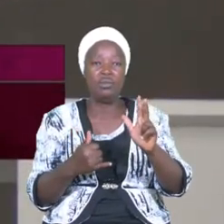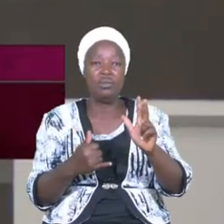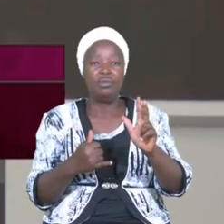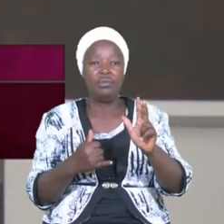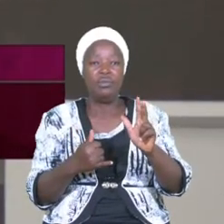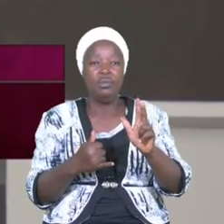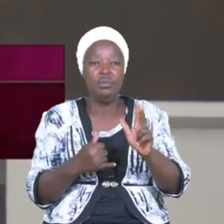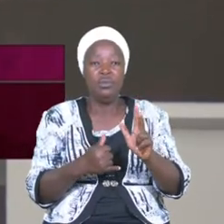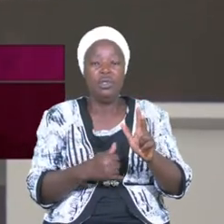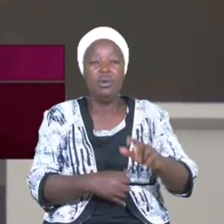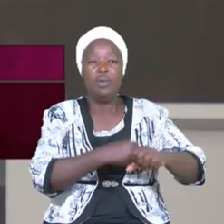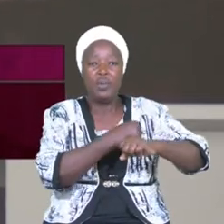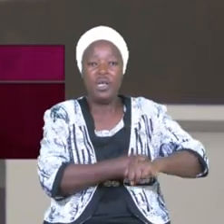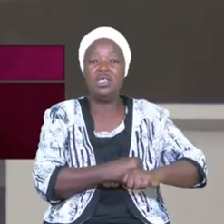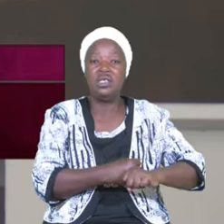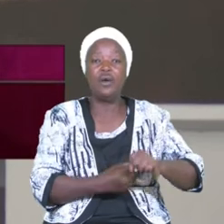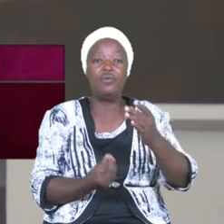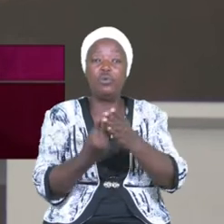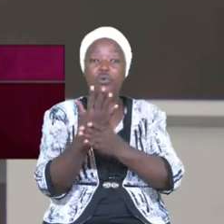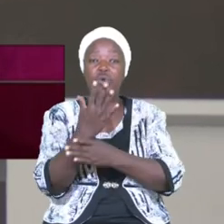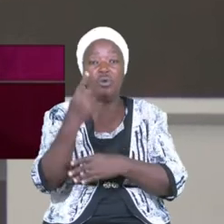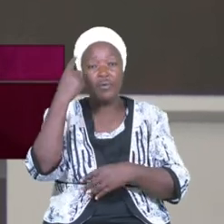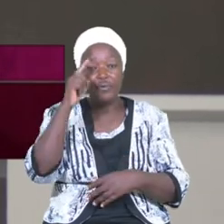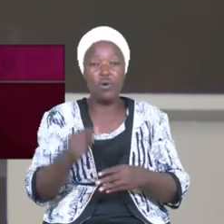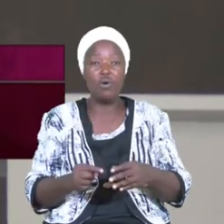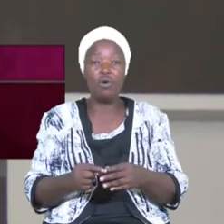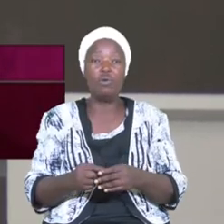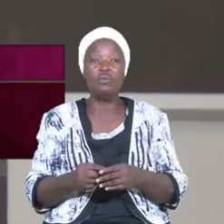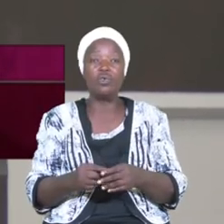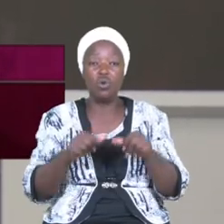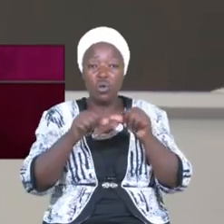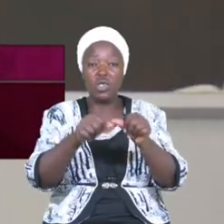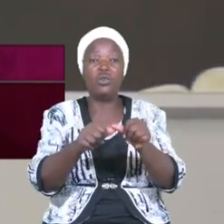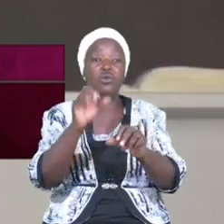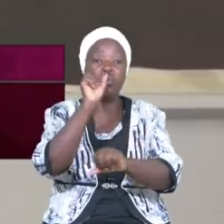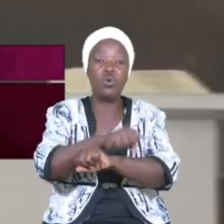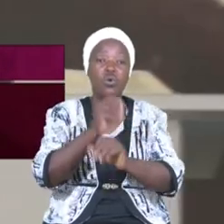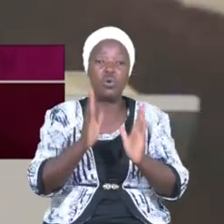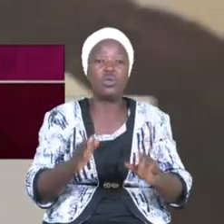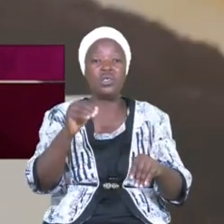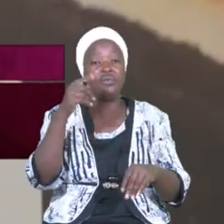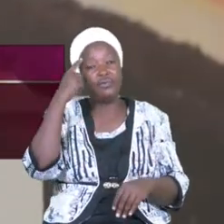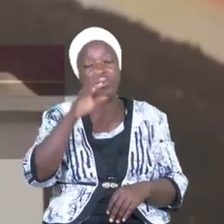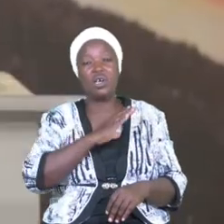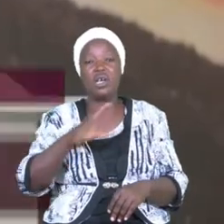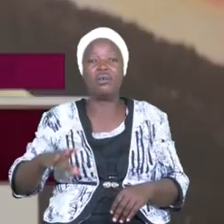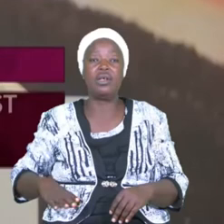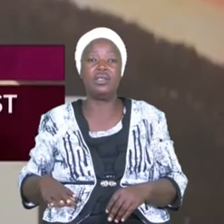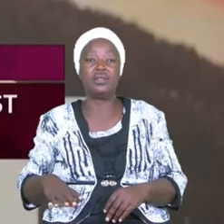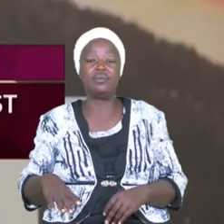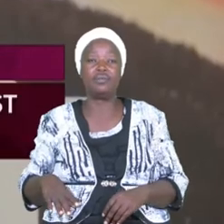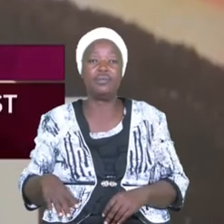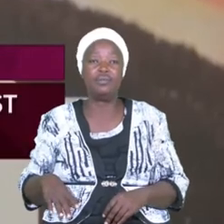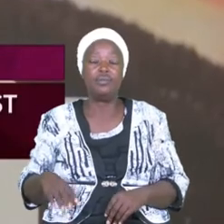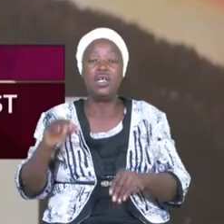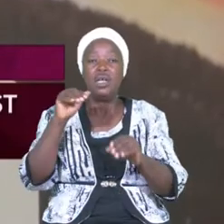for occupied conquerors for Christ. In Luke chapter 19, we're looking